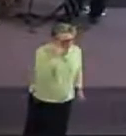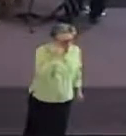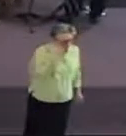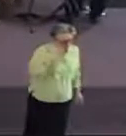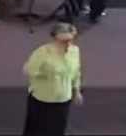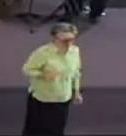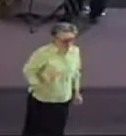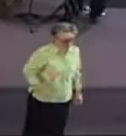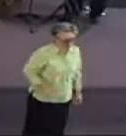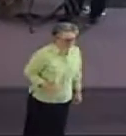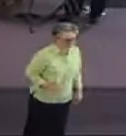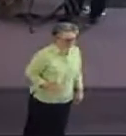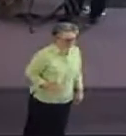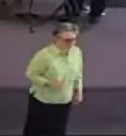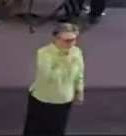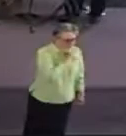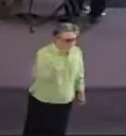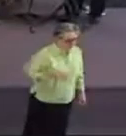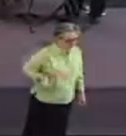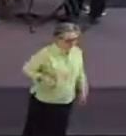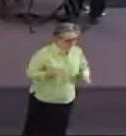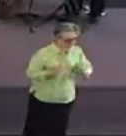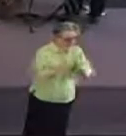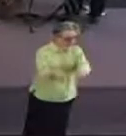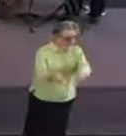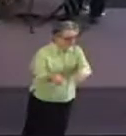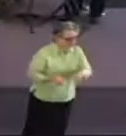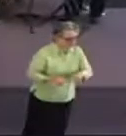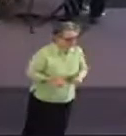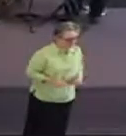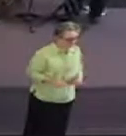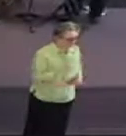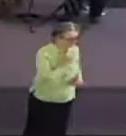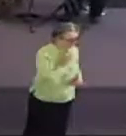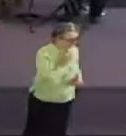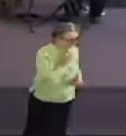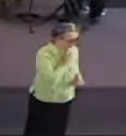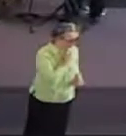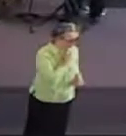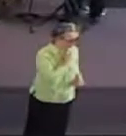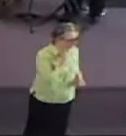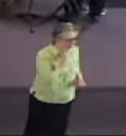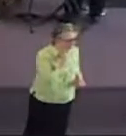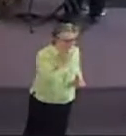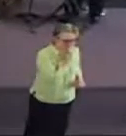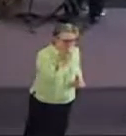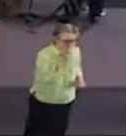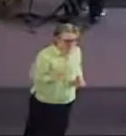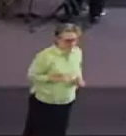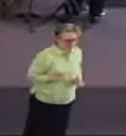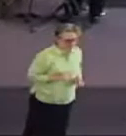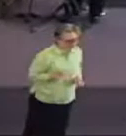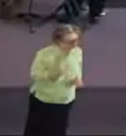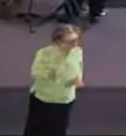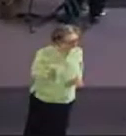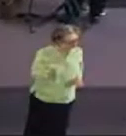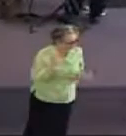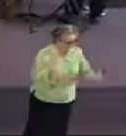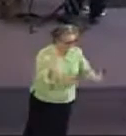yeah, go, commander. The king sent the commander to go to Israel, and he went to the king of Israel and said, I heard that you can heal me.